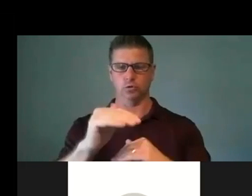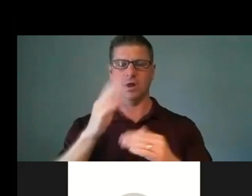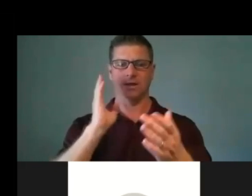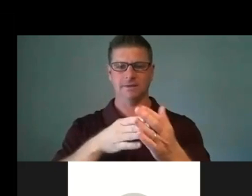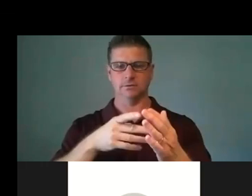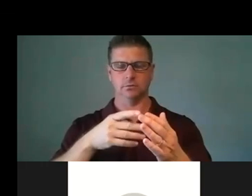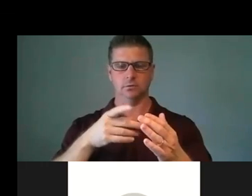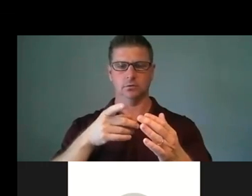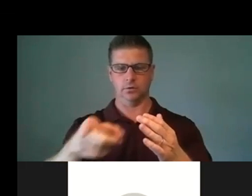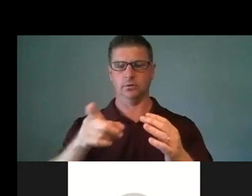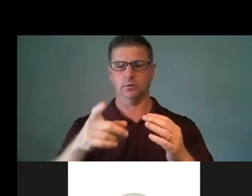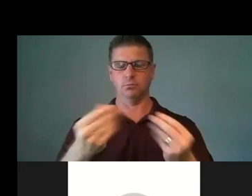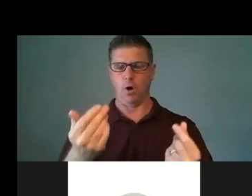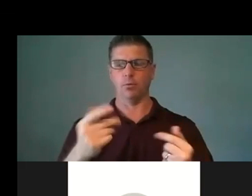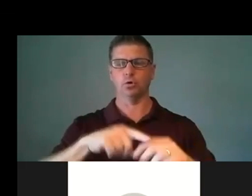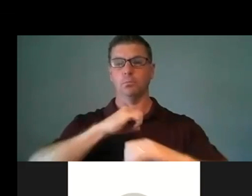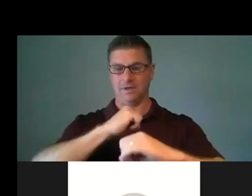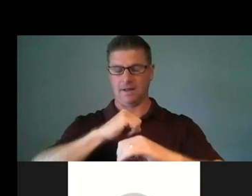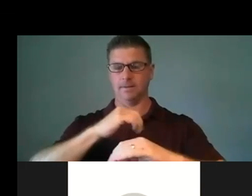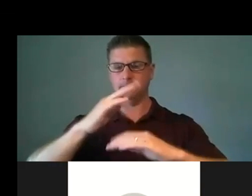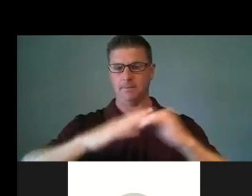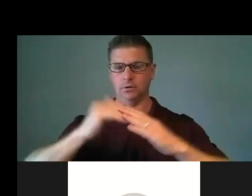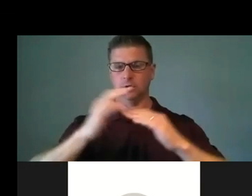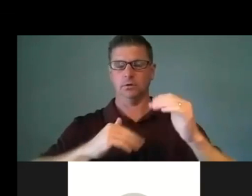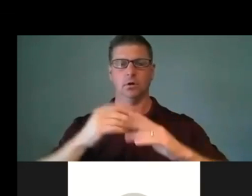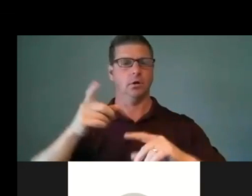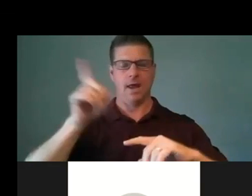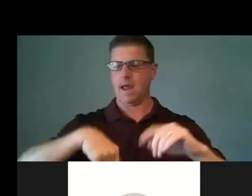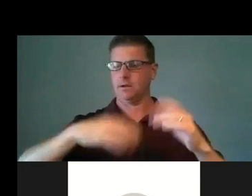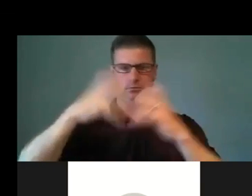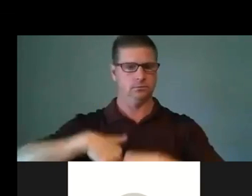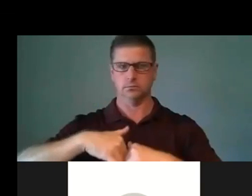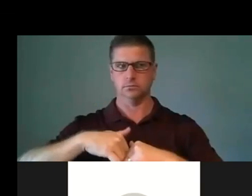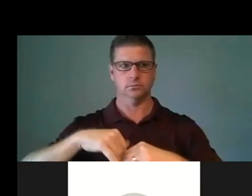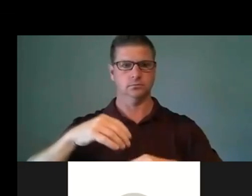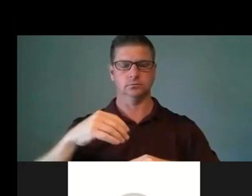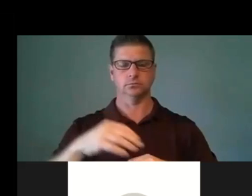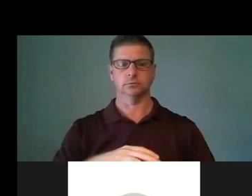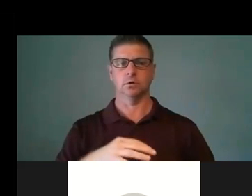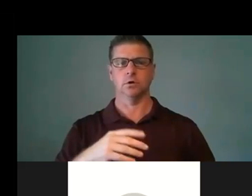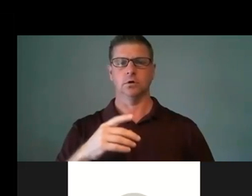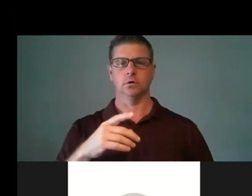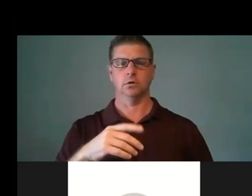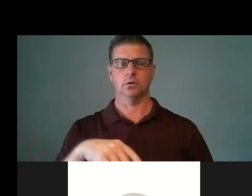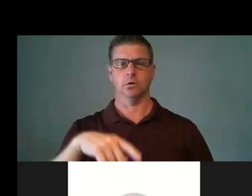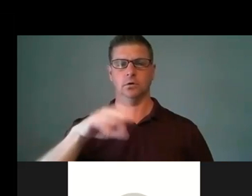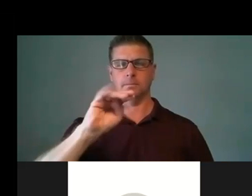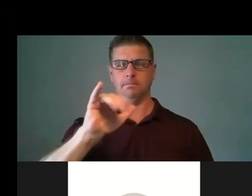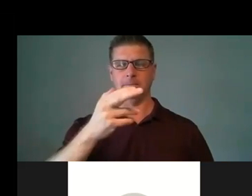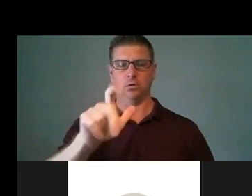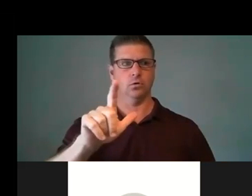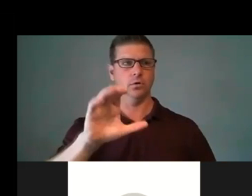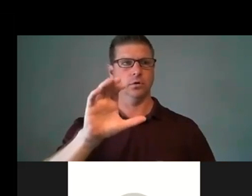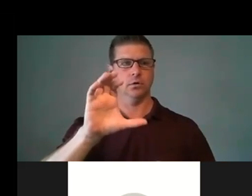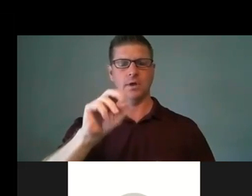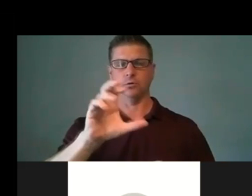property to protect the buildings and prevent them from being demolished or altered. PHLF's legal counsel reviewed and provided comments on